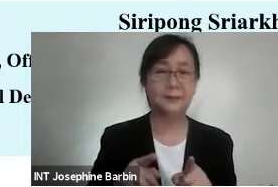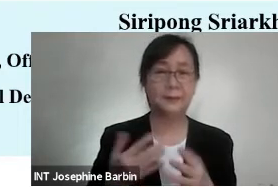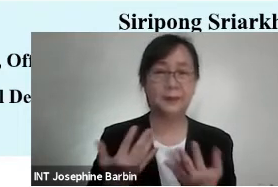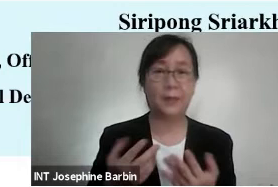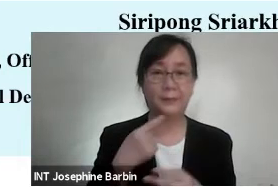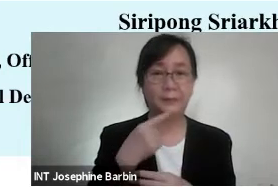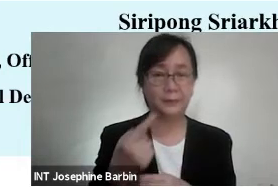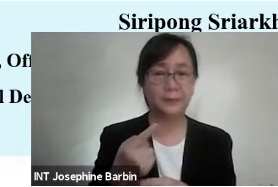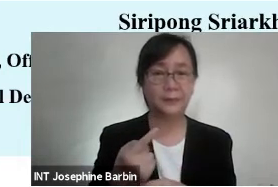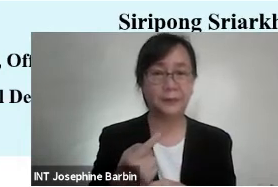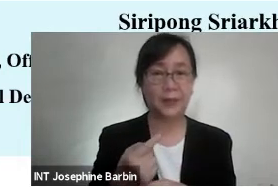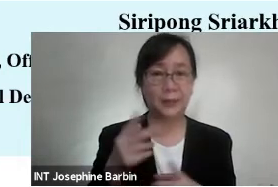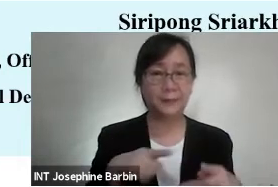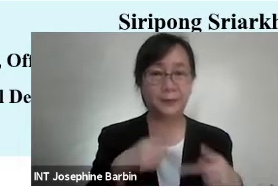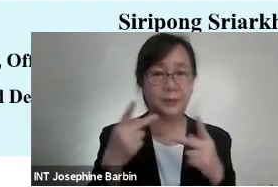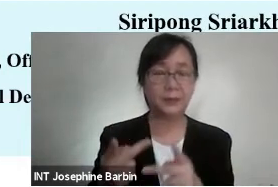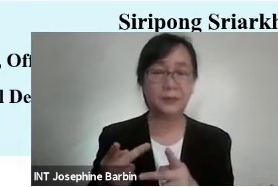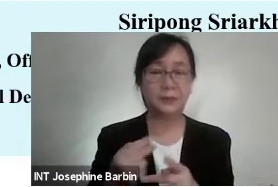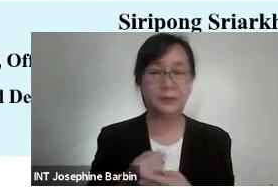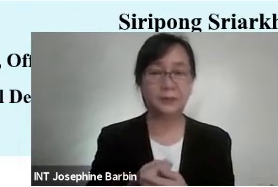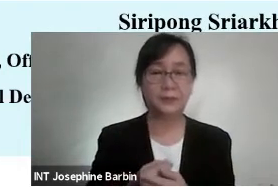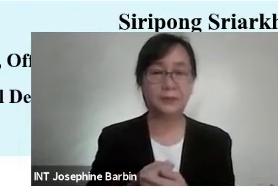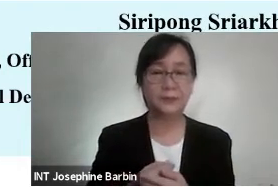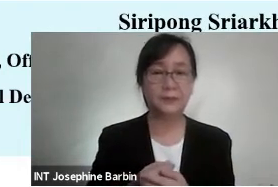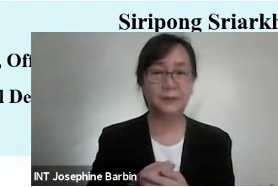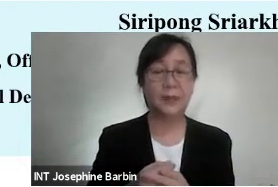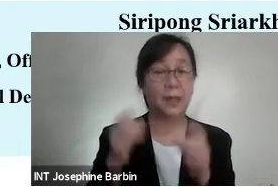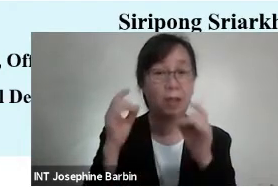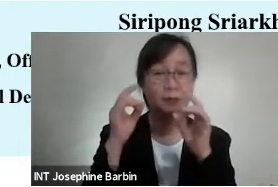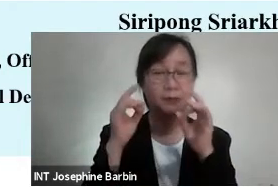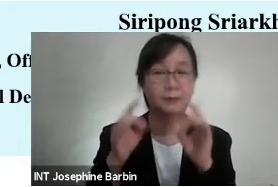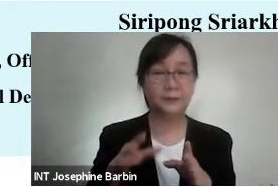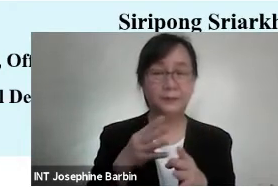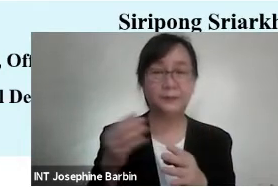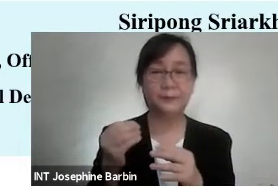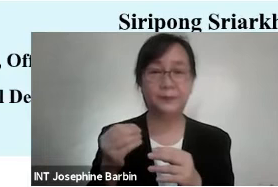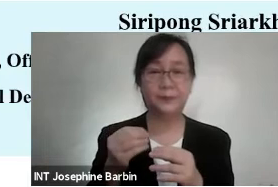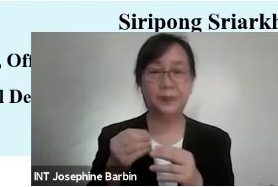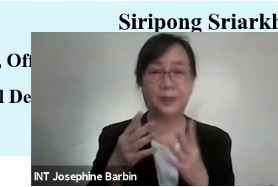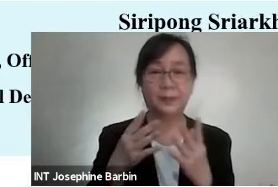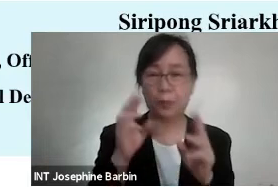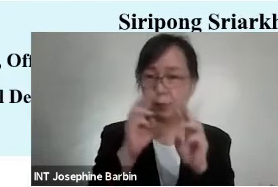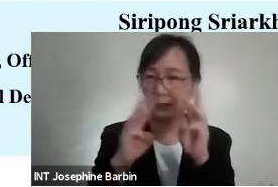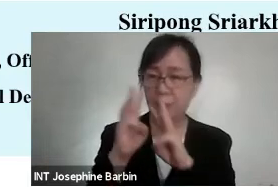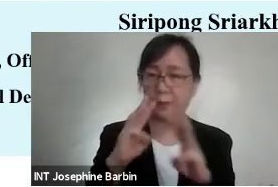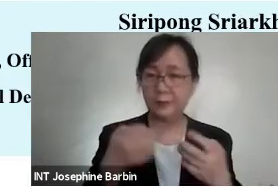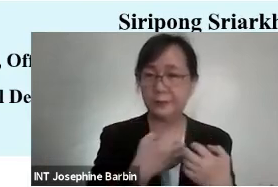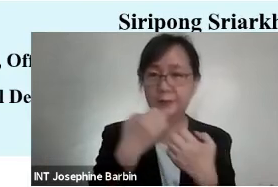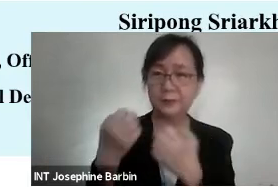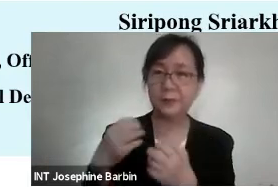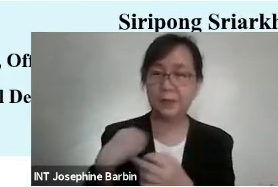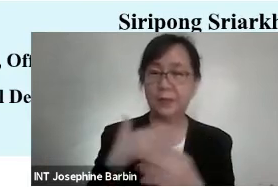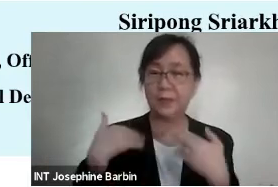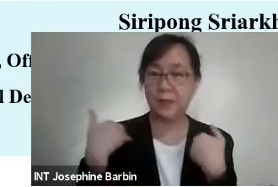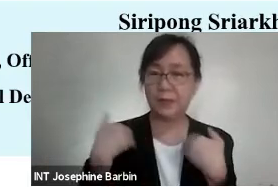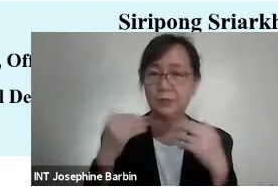mentioned in her presentation that the harm or the worries expressed by our young